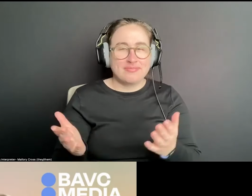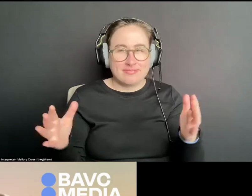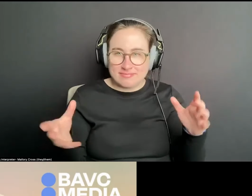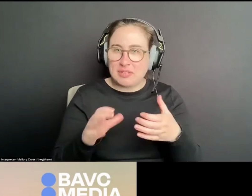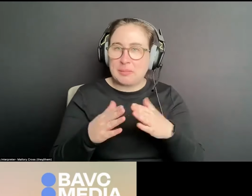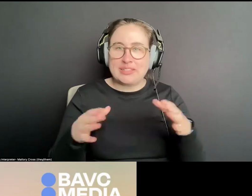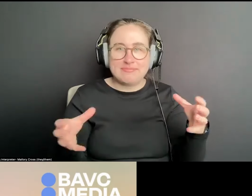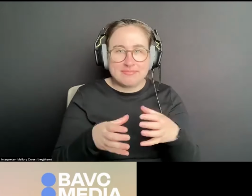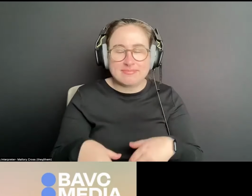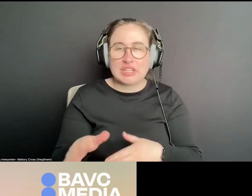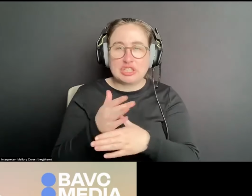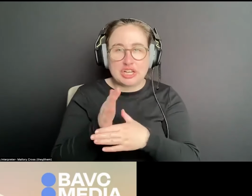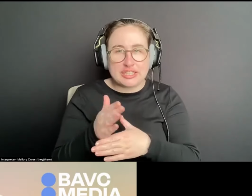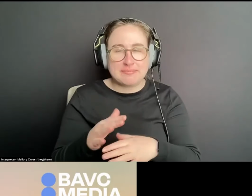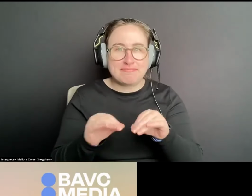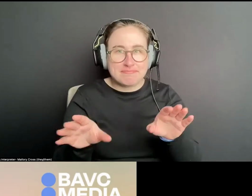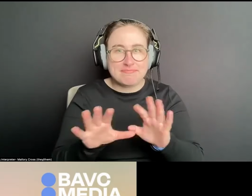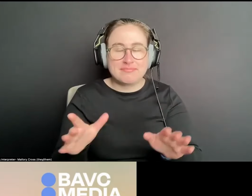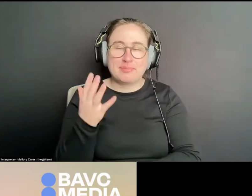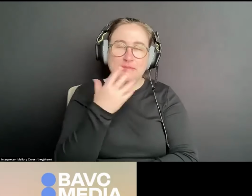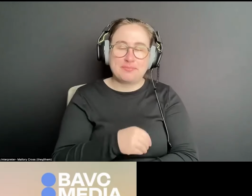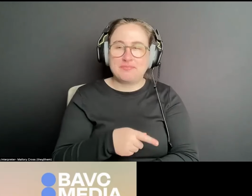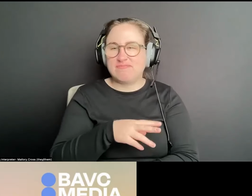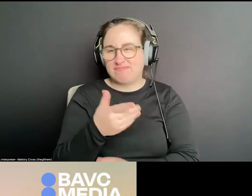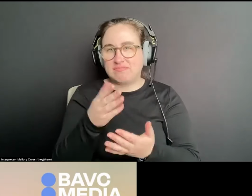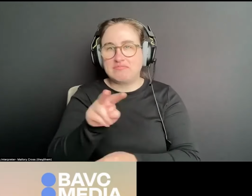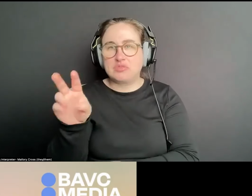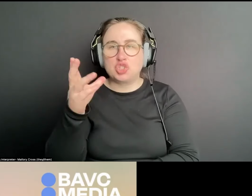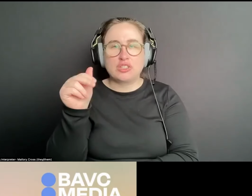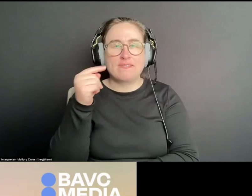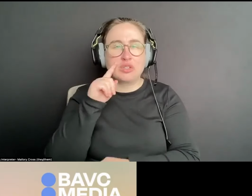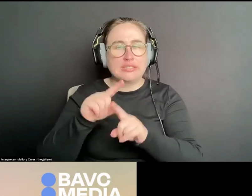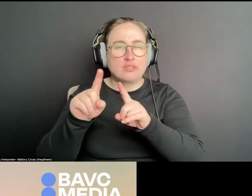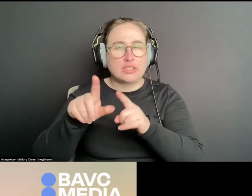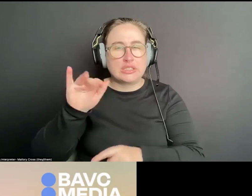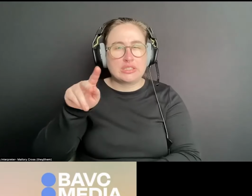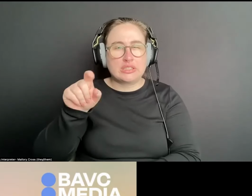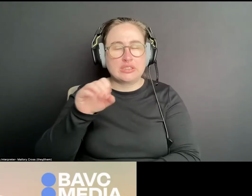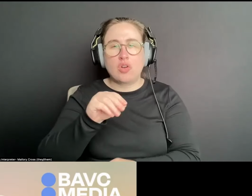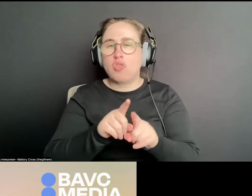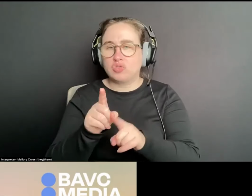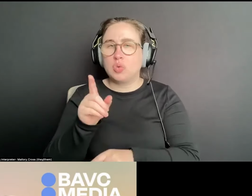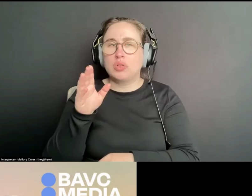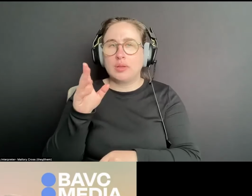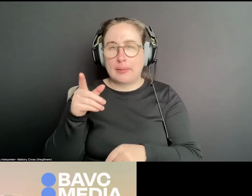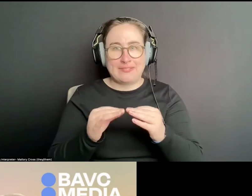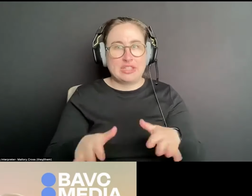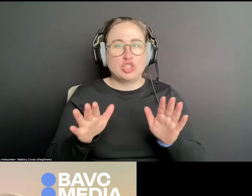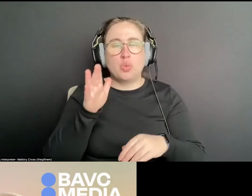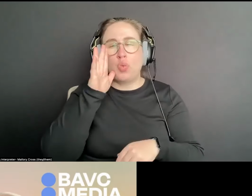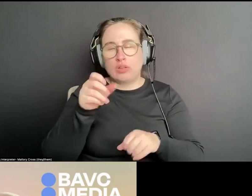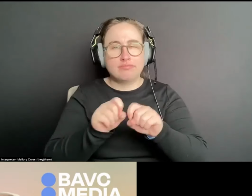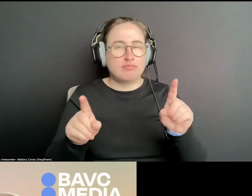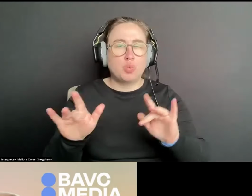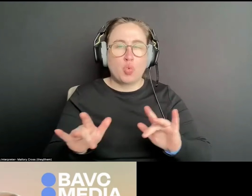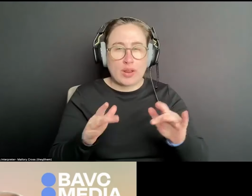so beautiful. Please check out the chat for links. And also remember that we'll do a follow-up from this meeting. There's a recording with the other